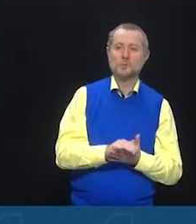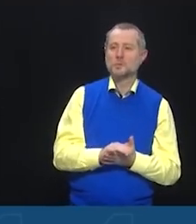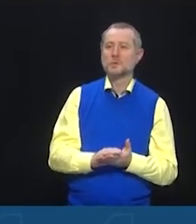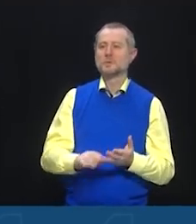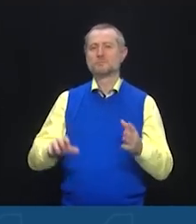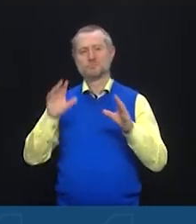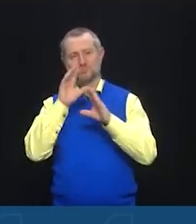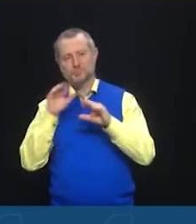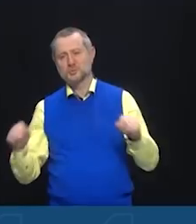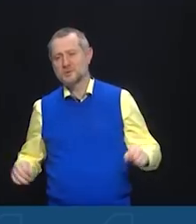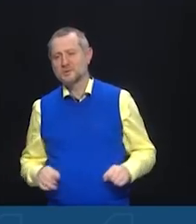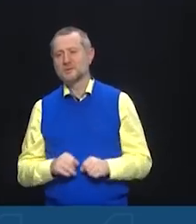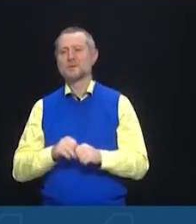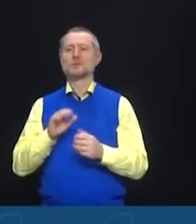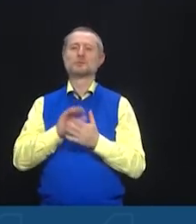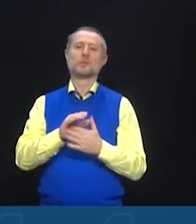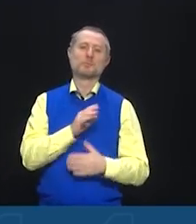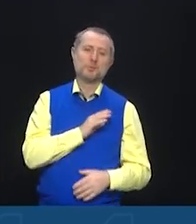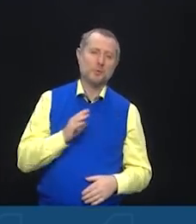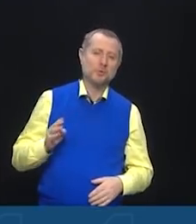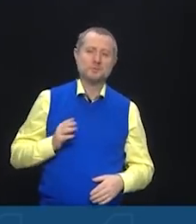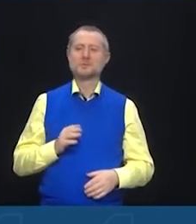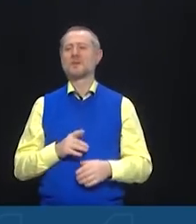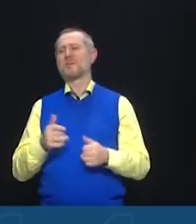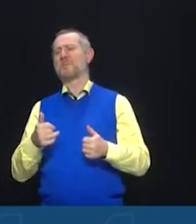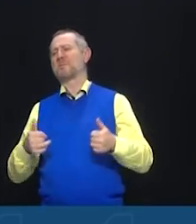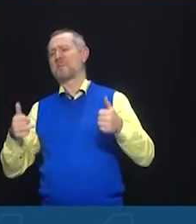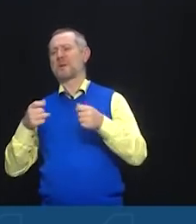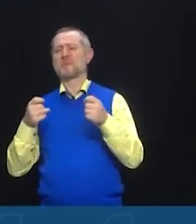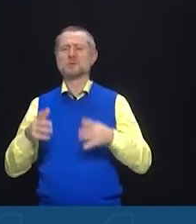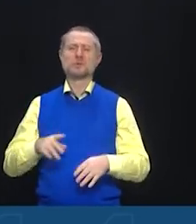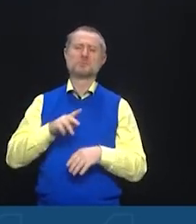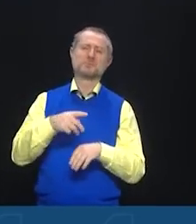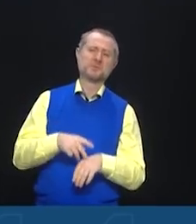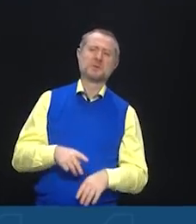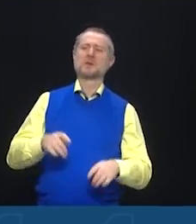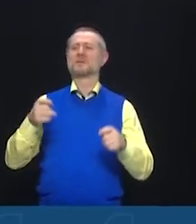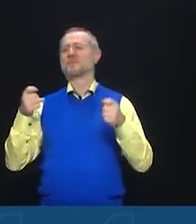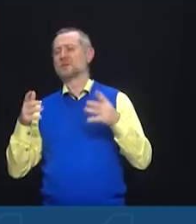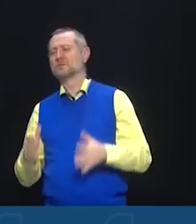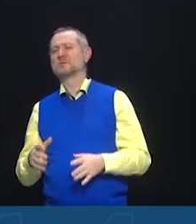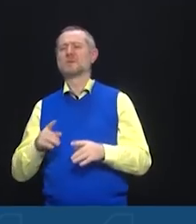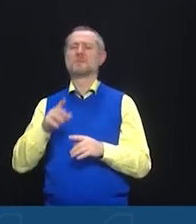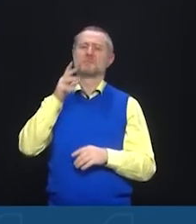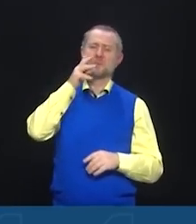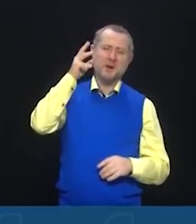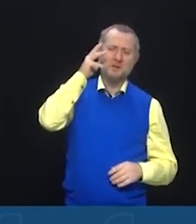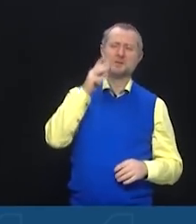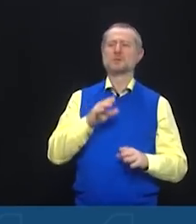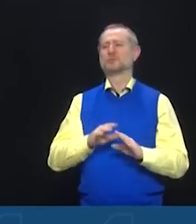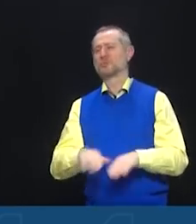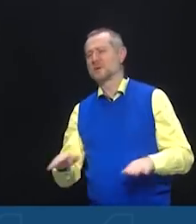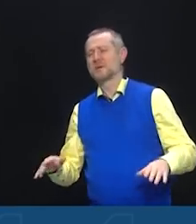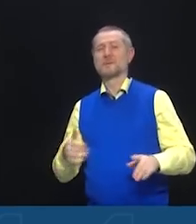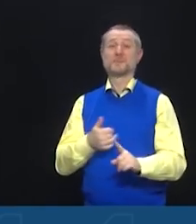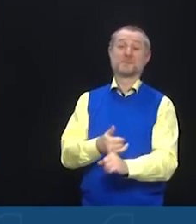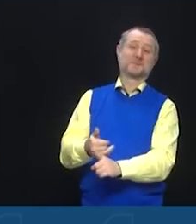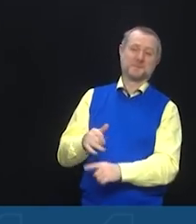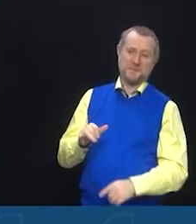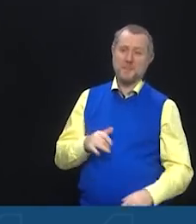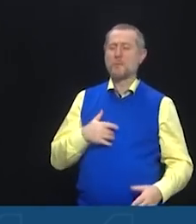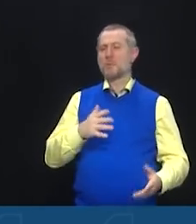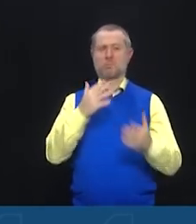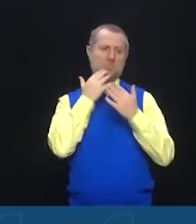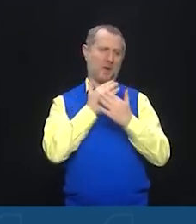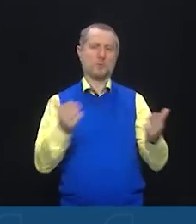the school boards, the administrators, the principals, the teachers, the parents, and the children themselves. We stood